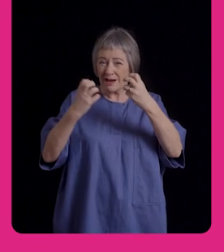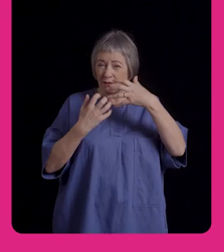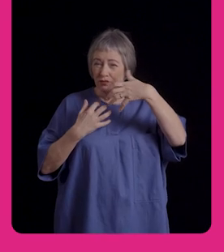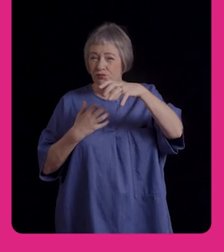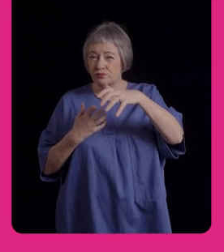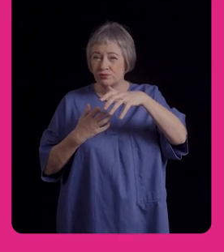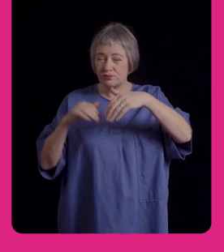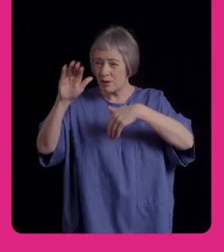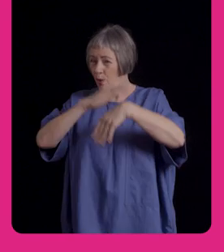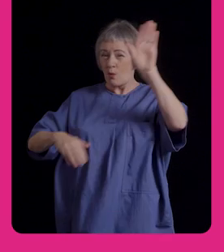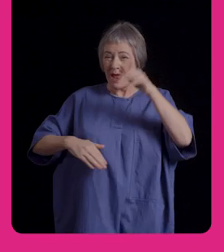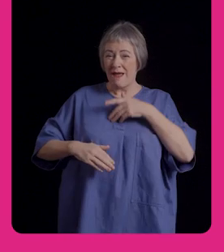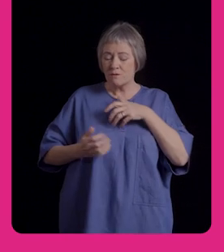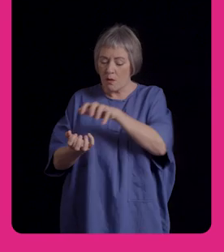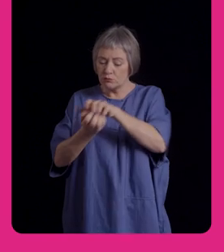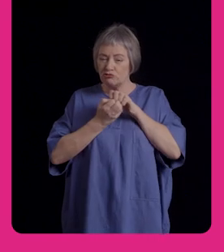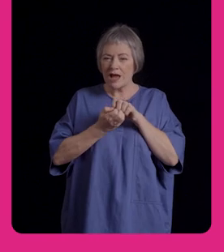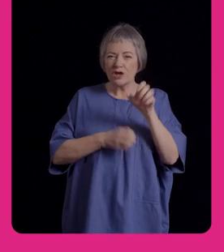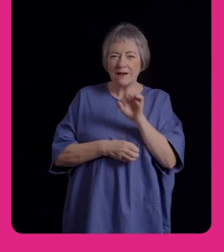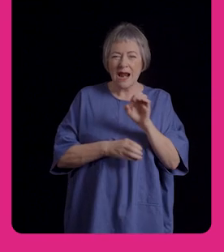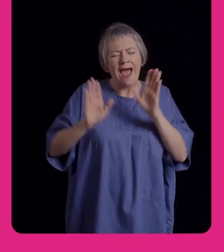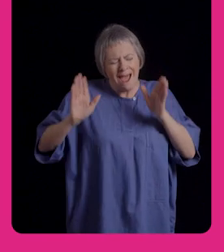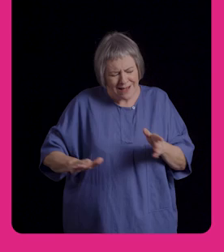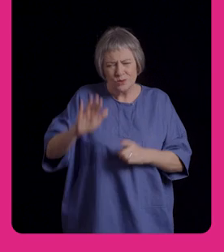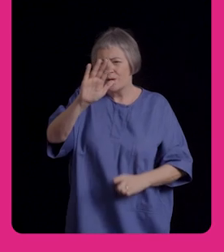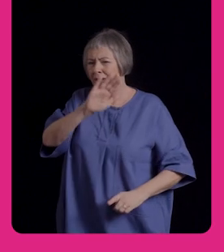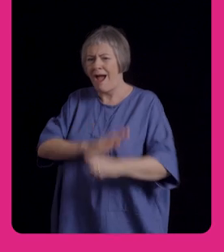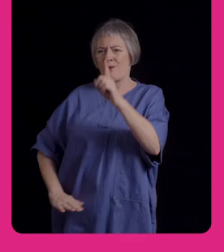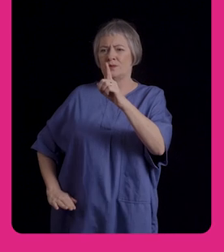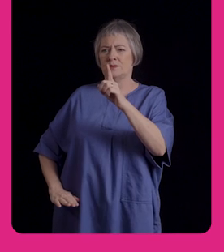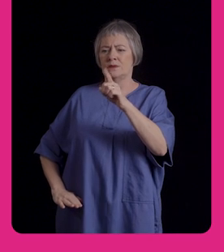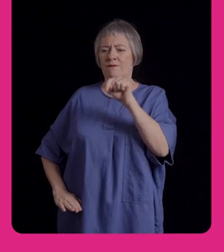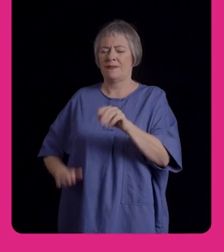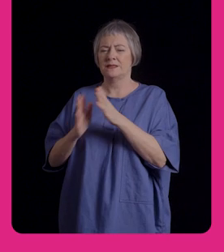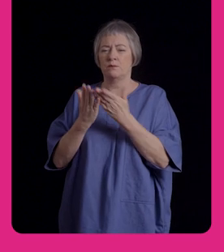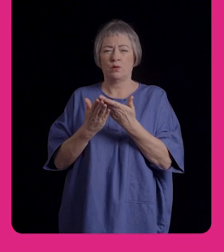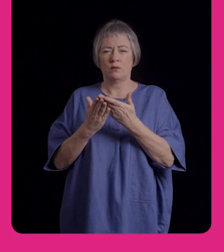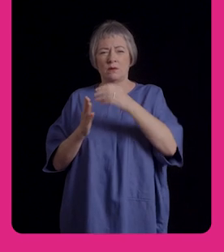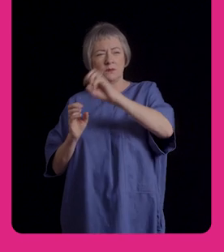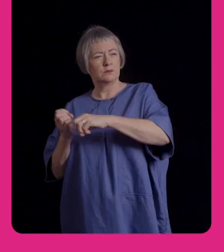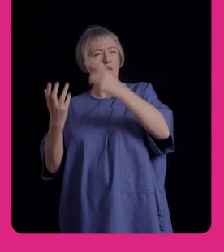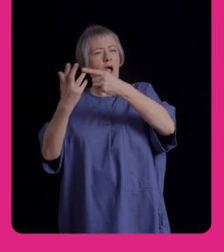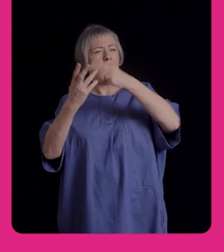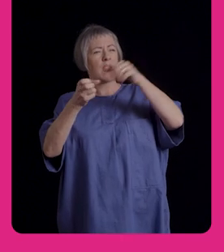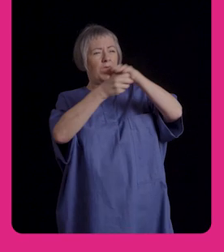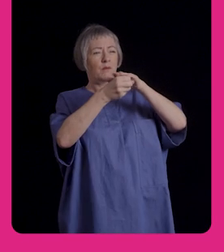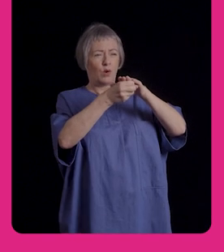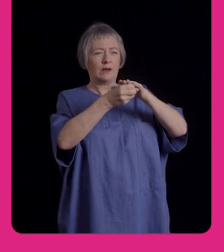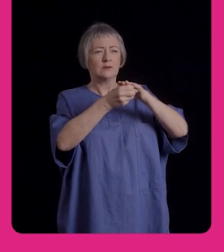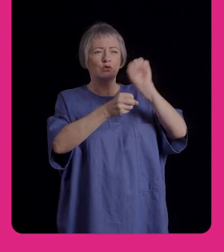Treasure Island. I don't care where it ends up, but it's got to get out of this book and go someplace else that it belongs.